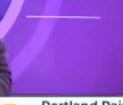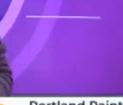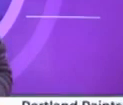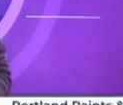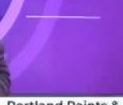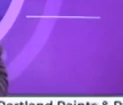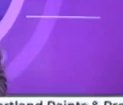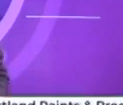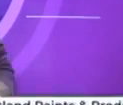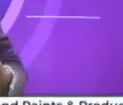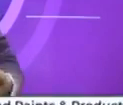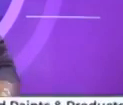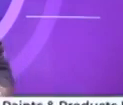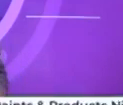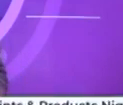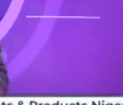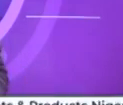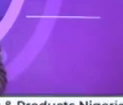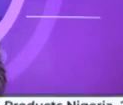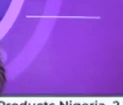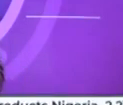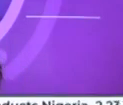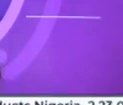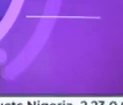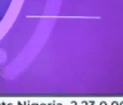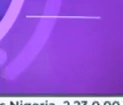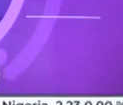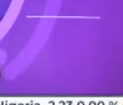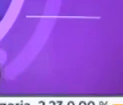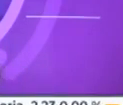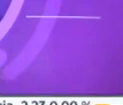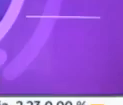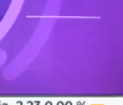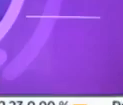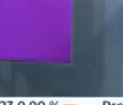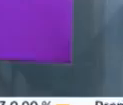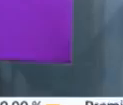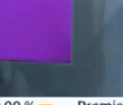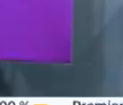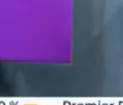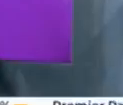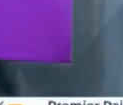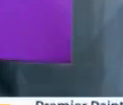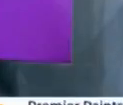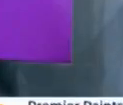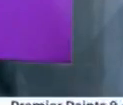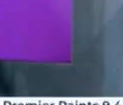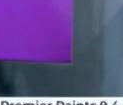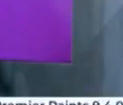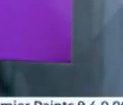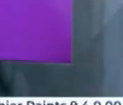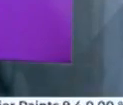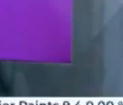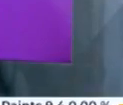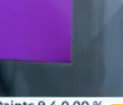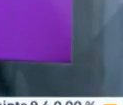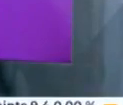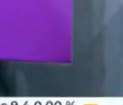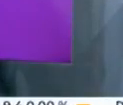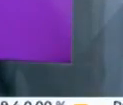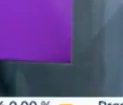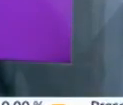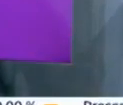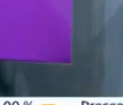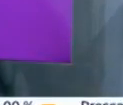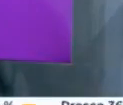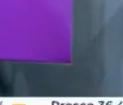do this, especially during this time? Well, why interestingly, as I said, we specialize in early childhood education. So our